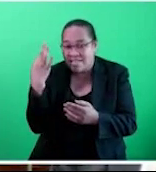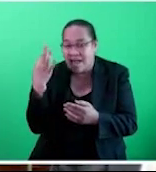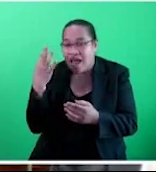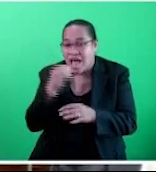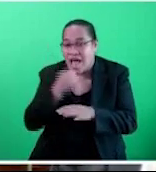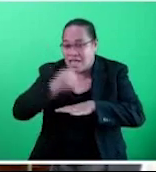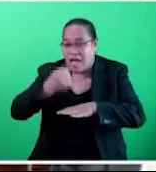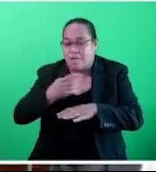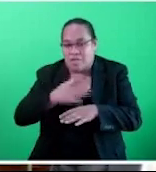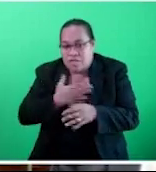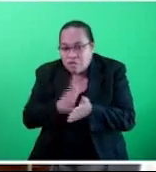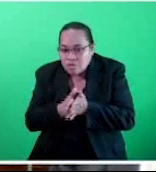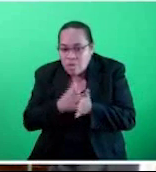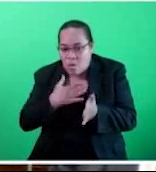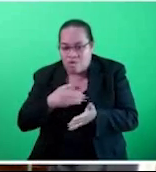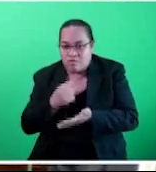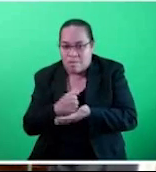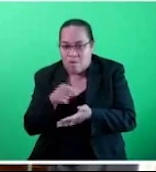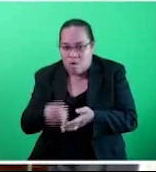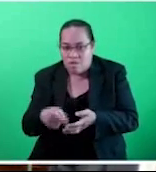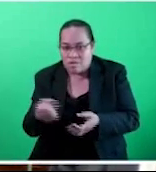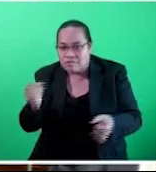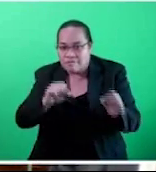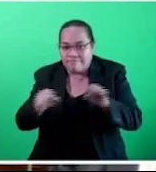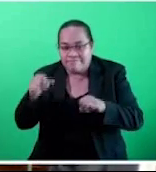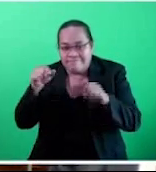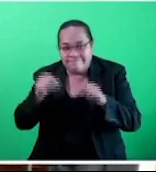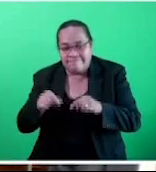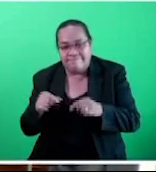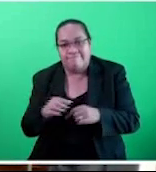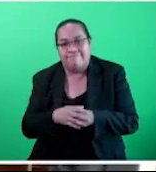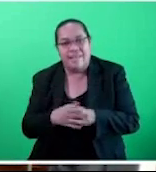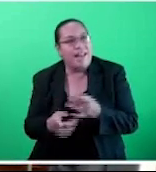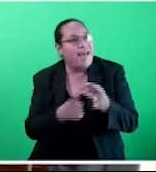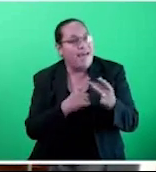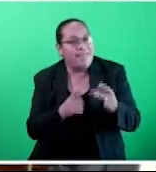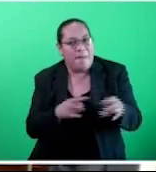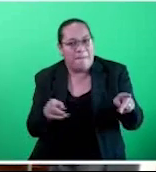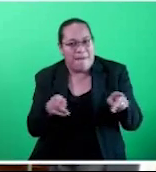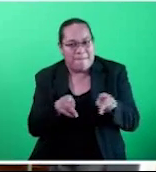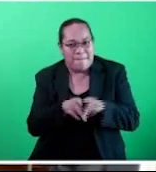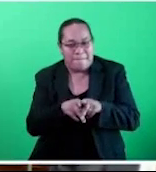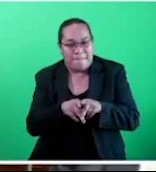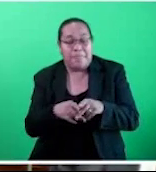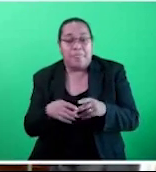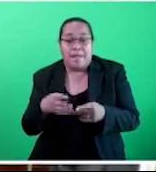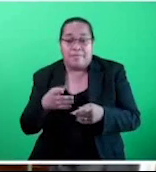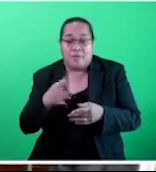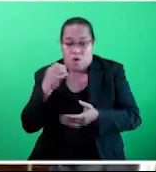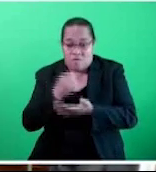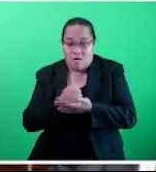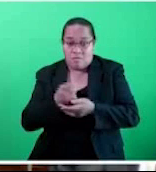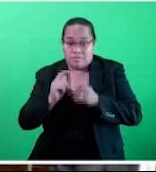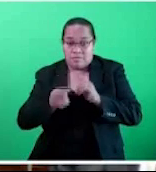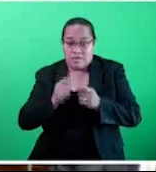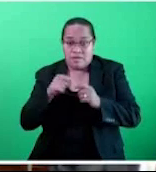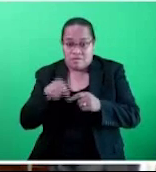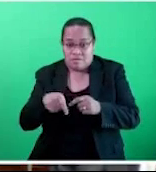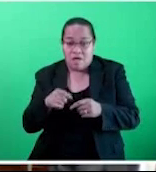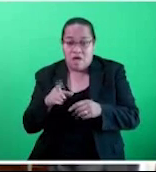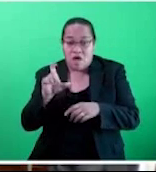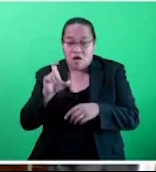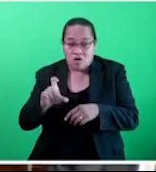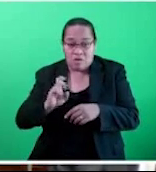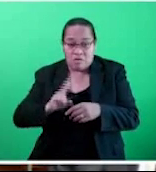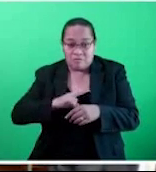interested to support it, and also other development partners, so as to say. Honorable Speaker, confirmatory testing for the COVID-19 virus